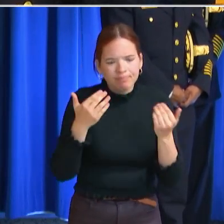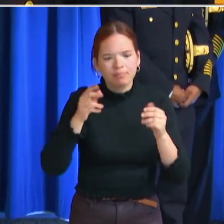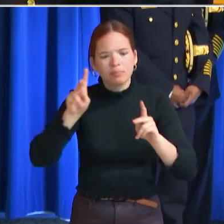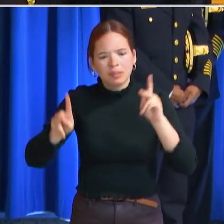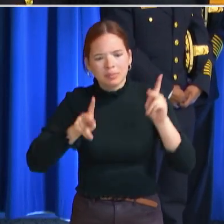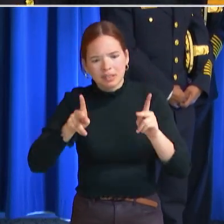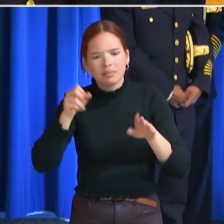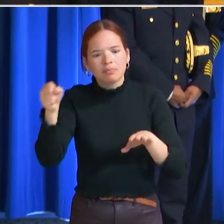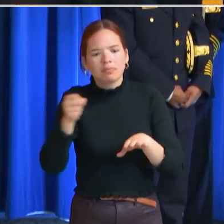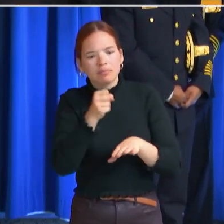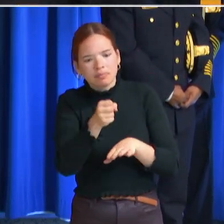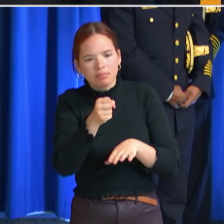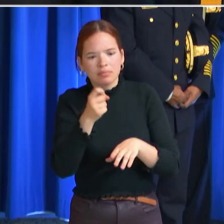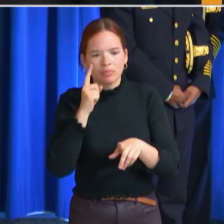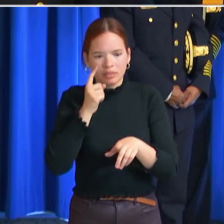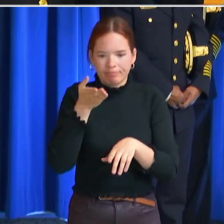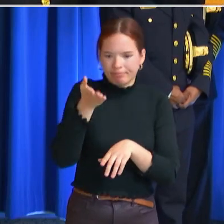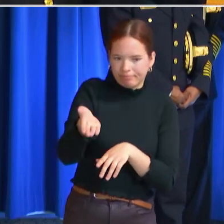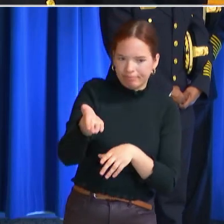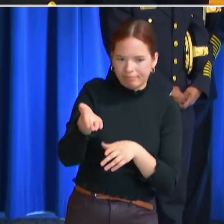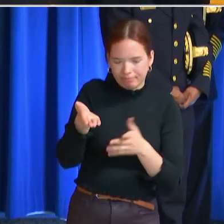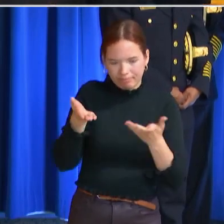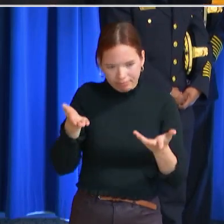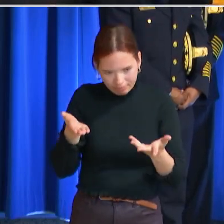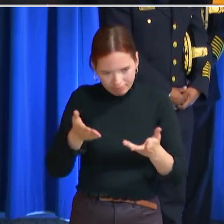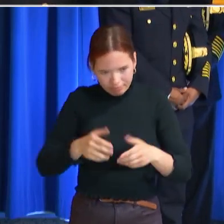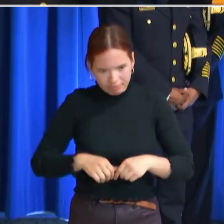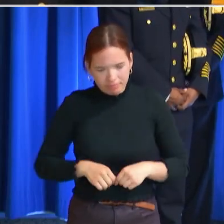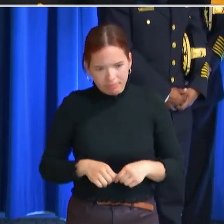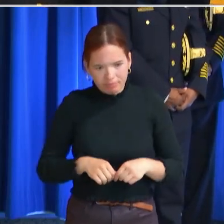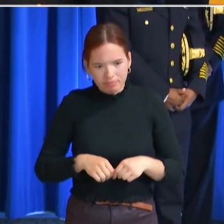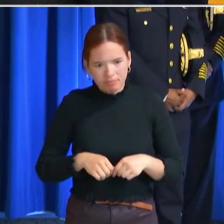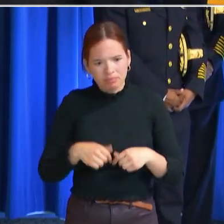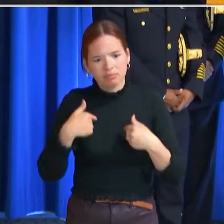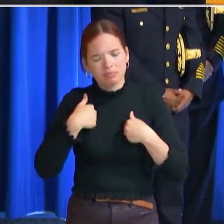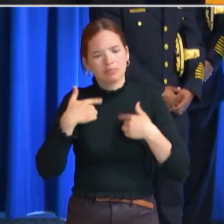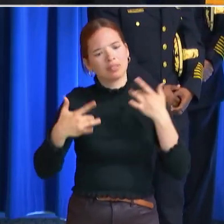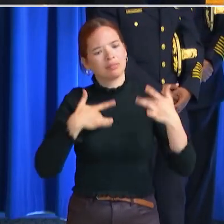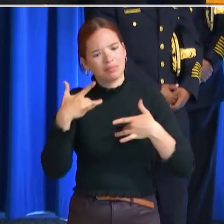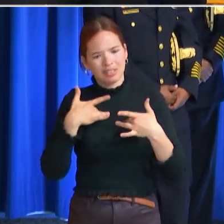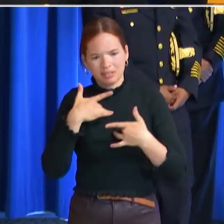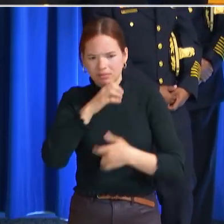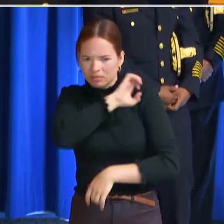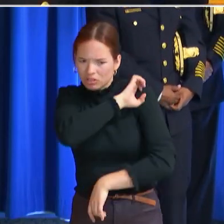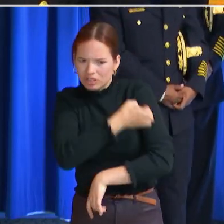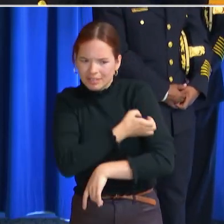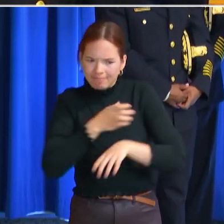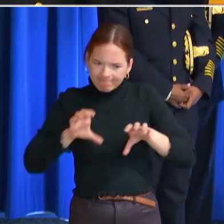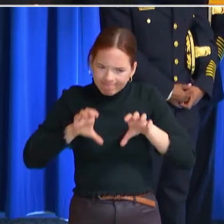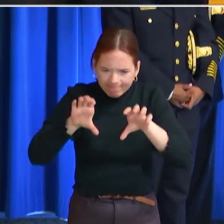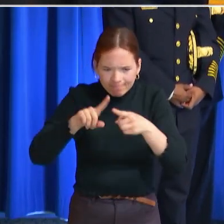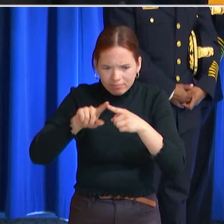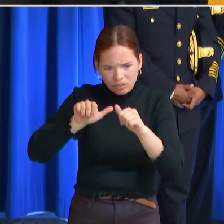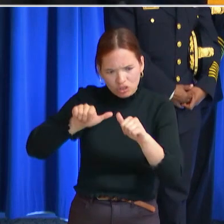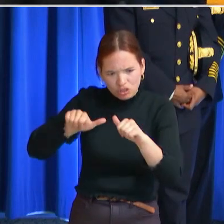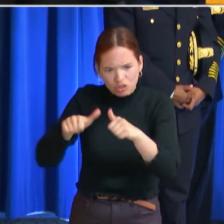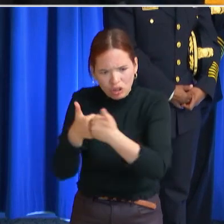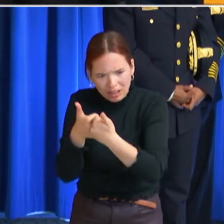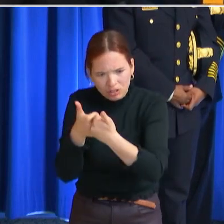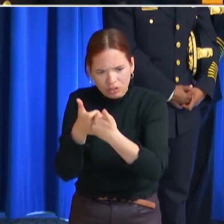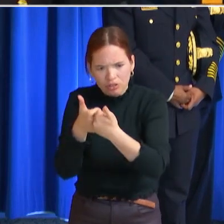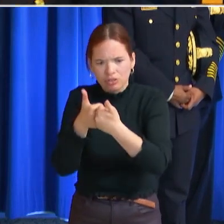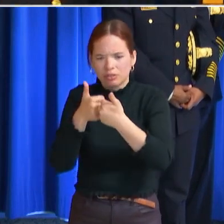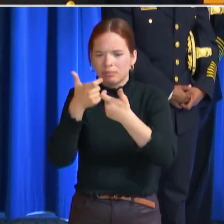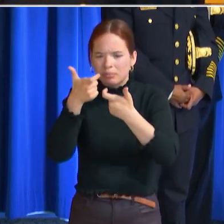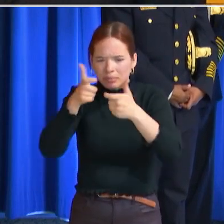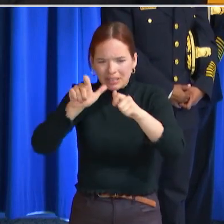in place. So I am energized by challenges. I would say that the biggest challenge facing us